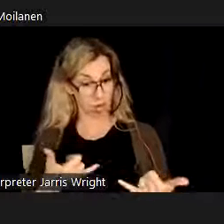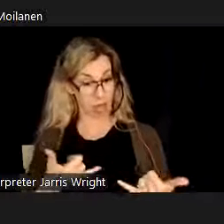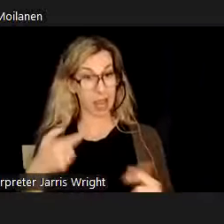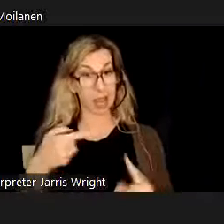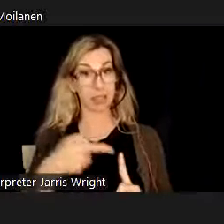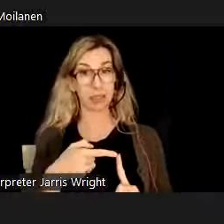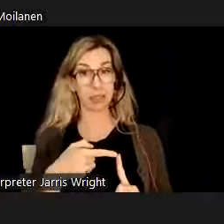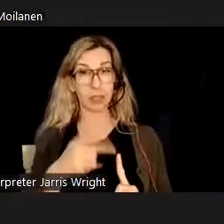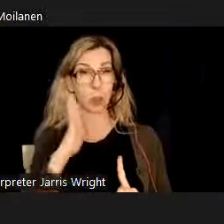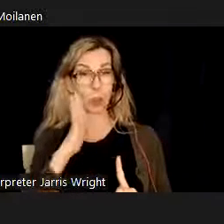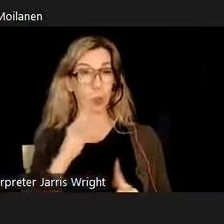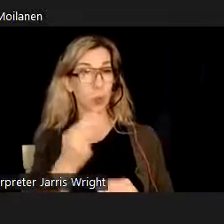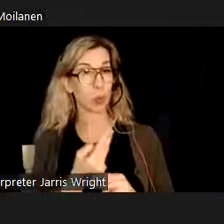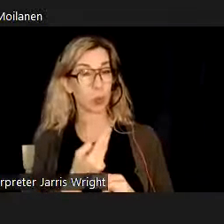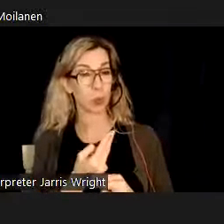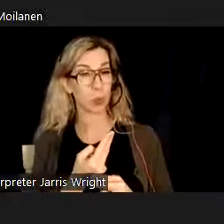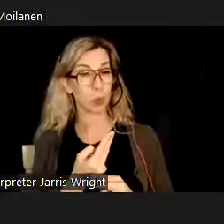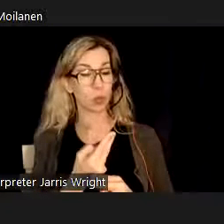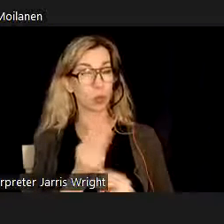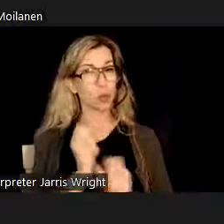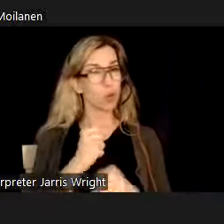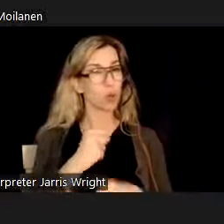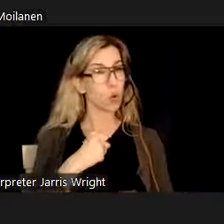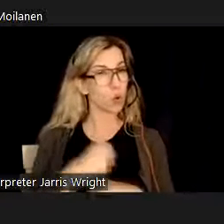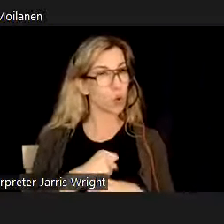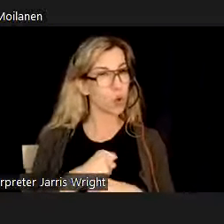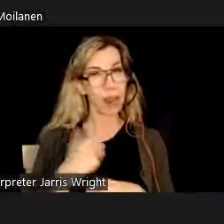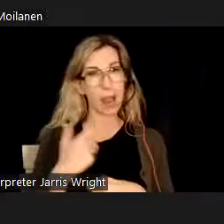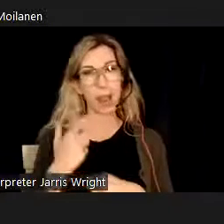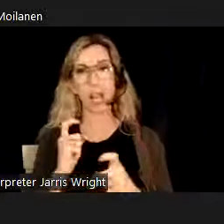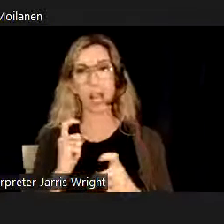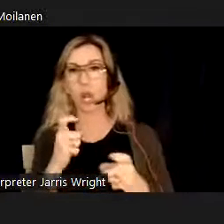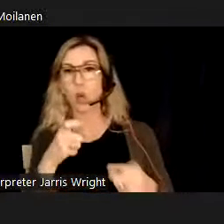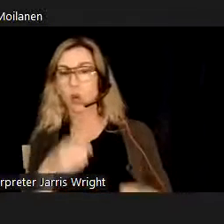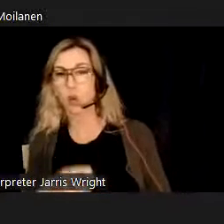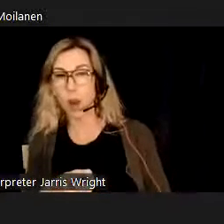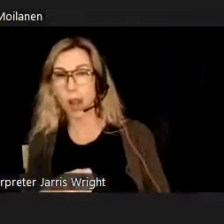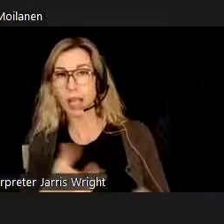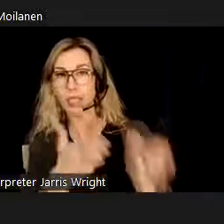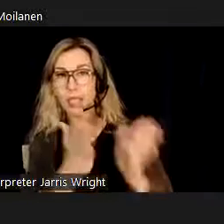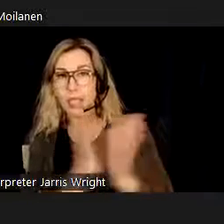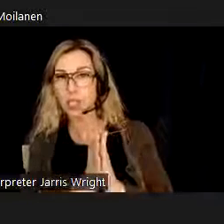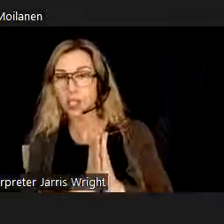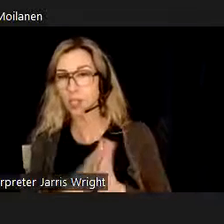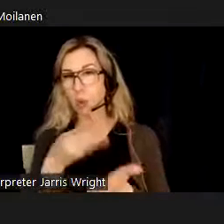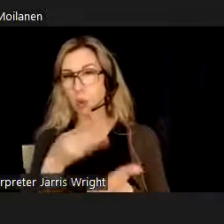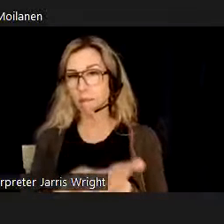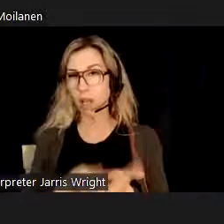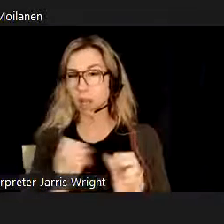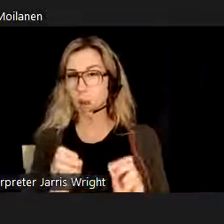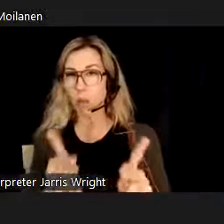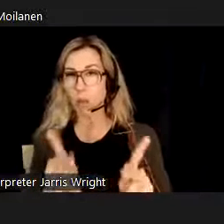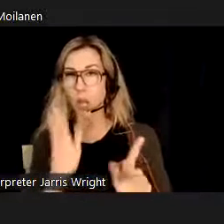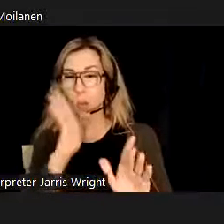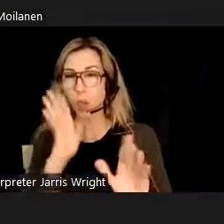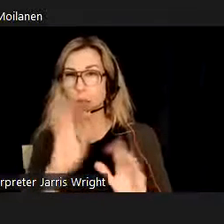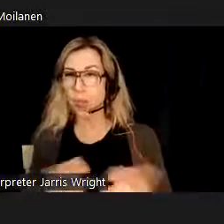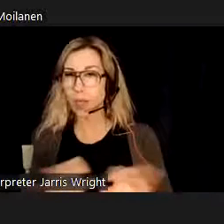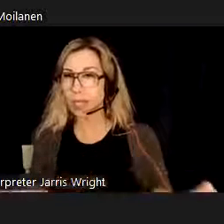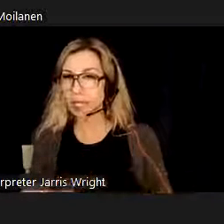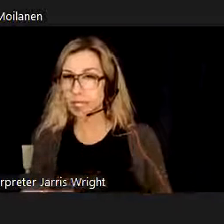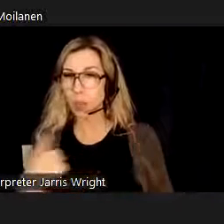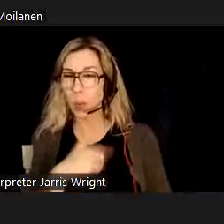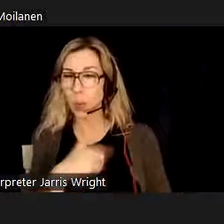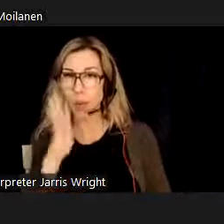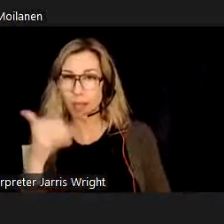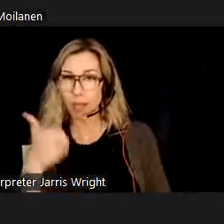to create grant solicitations or notice of funding opportunities that will be released, and then we would have an opportunity